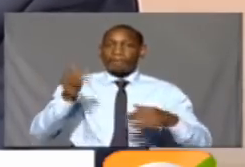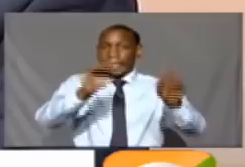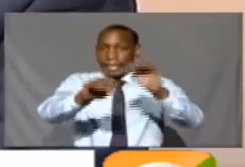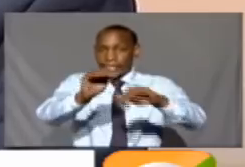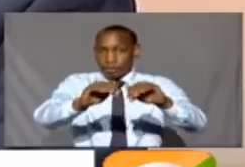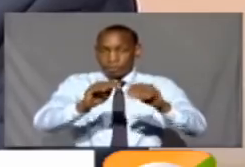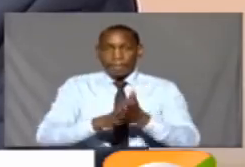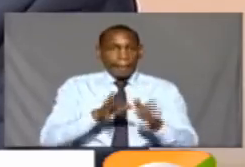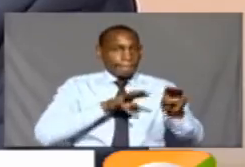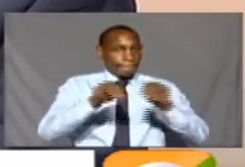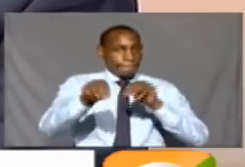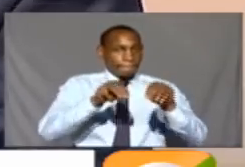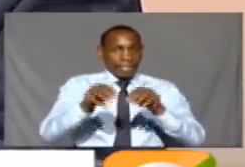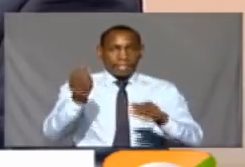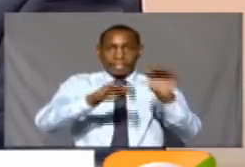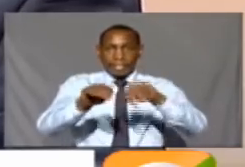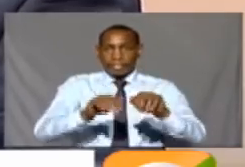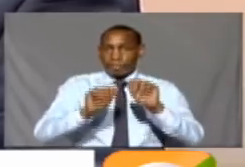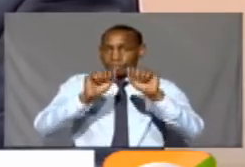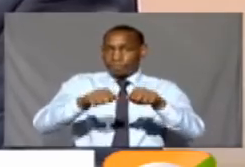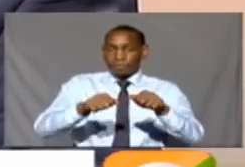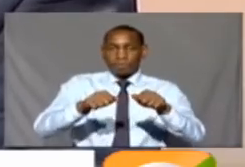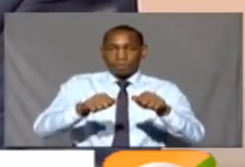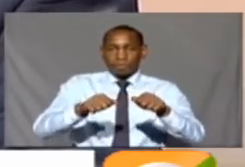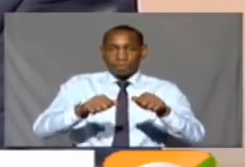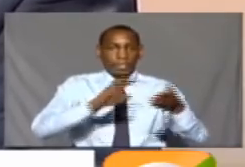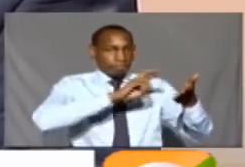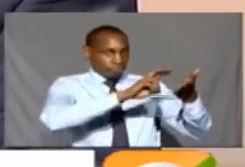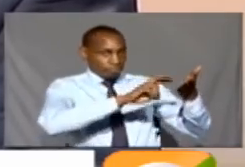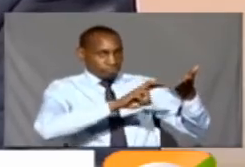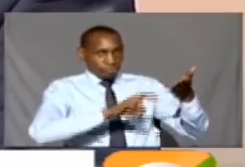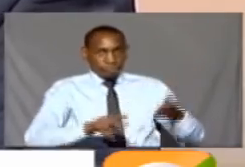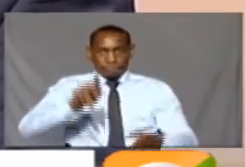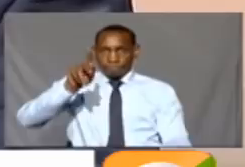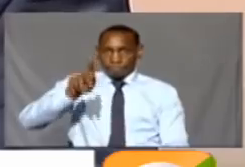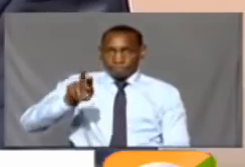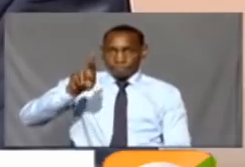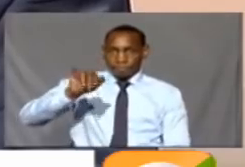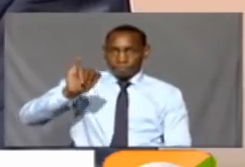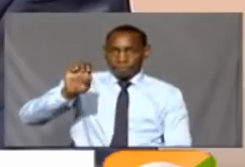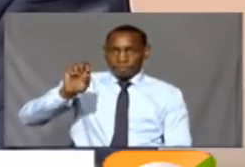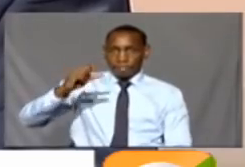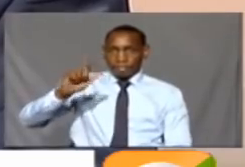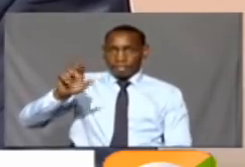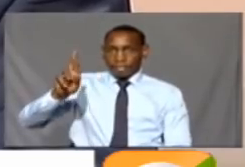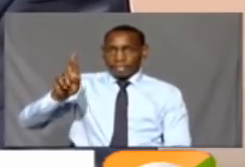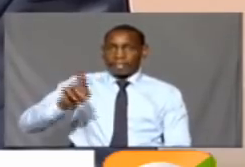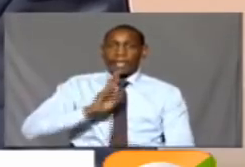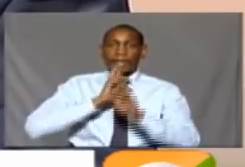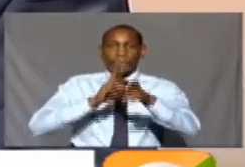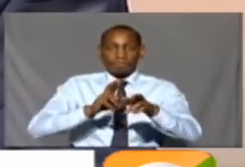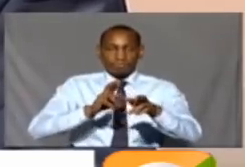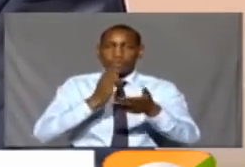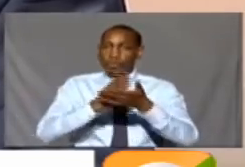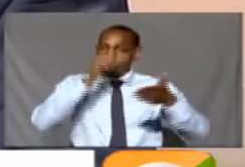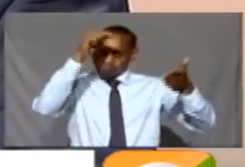the management of our elections, and you can go and read Krigler report that was so intense and deep